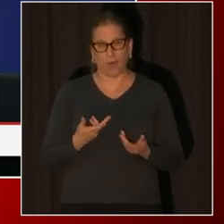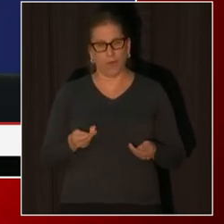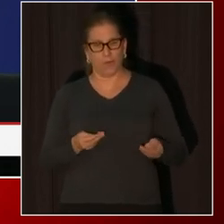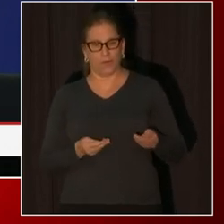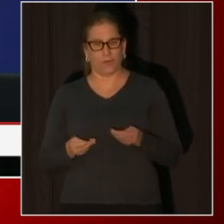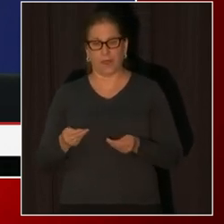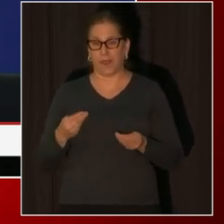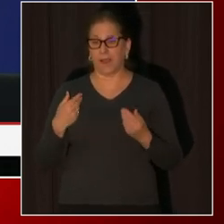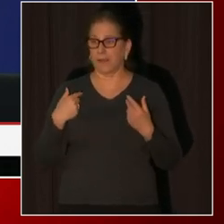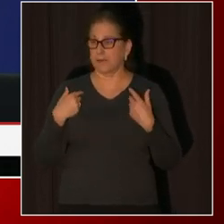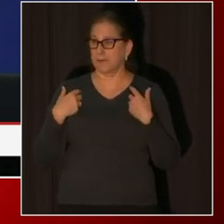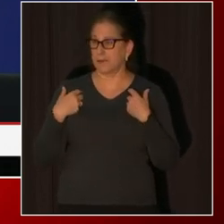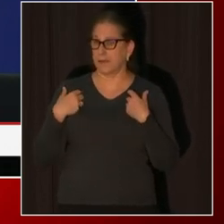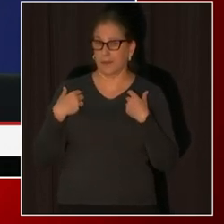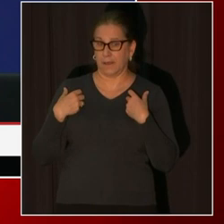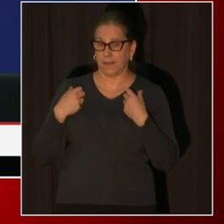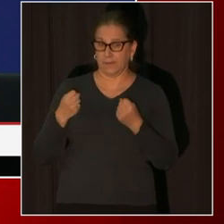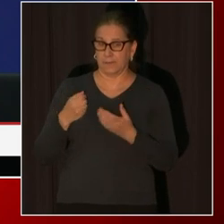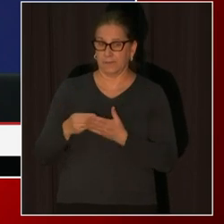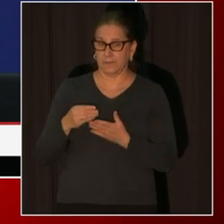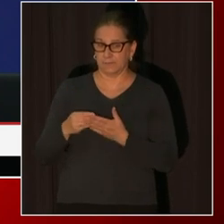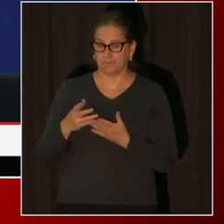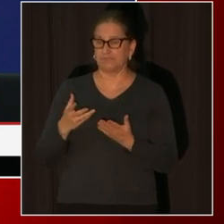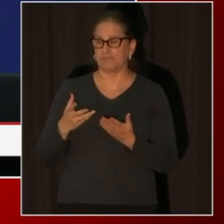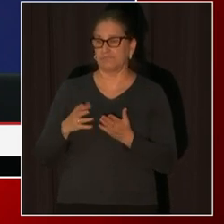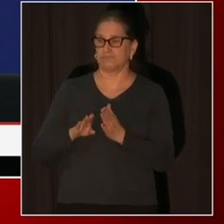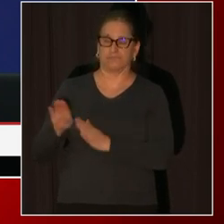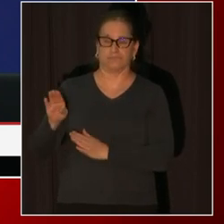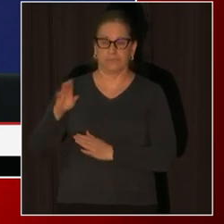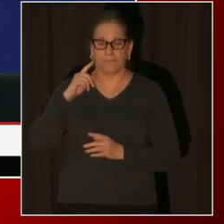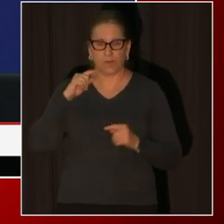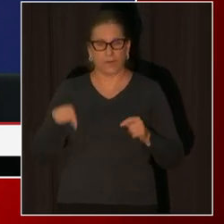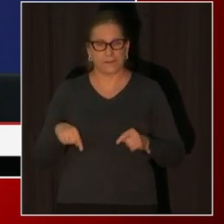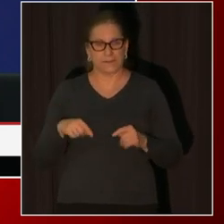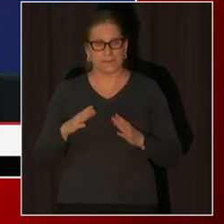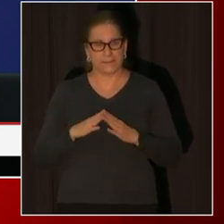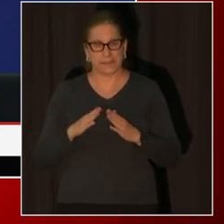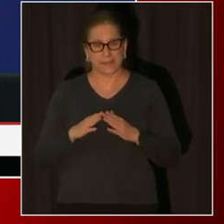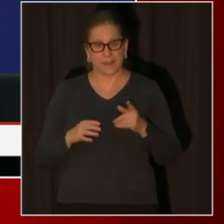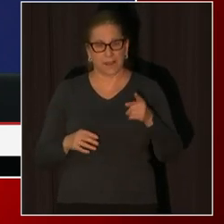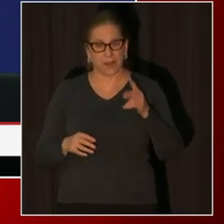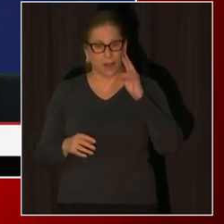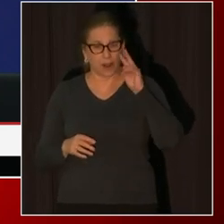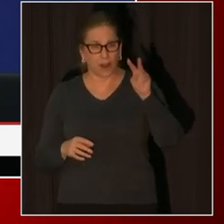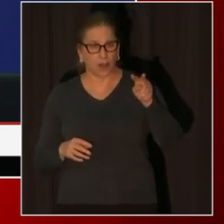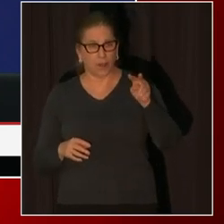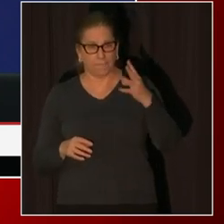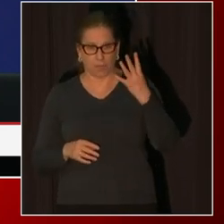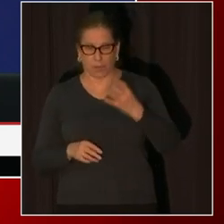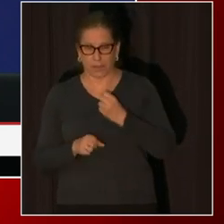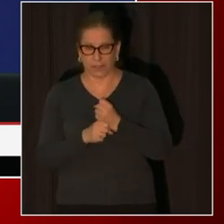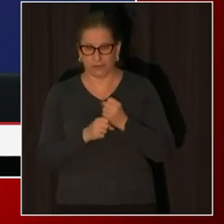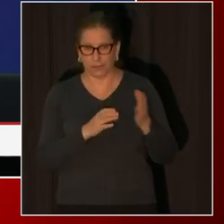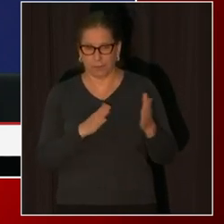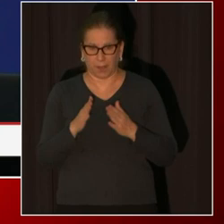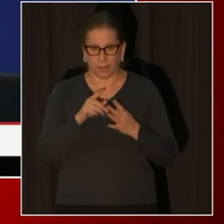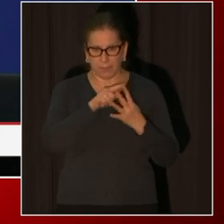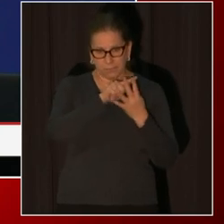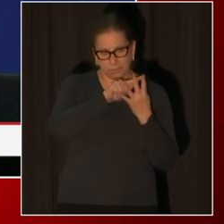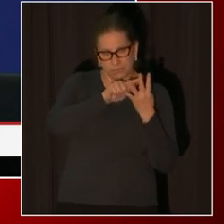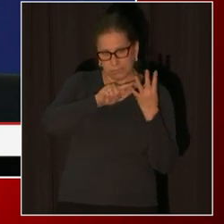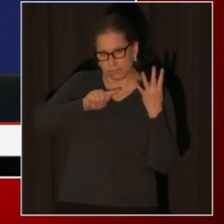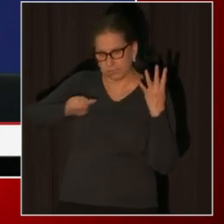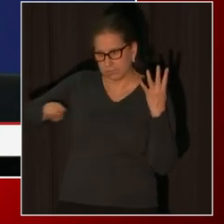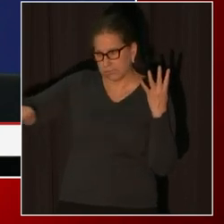of reserves that was talked about. When you look at the 4-year plan, and I also want to make the point that most cities in the country